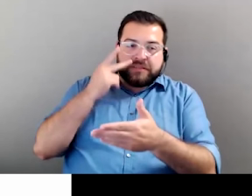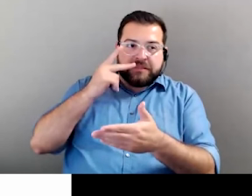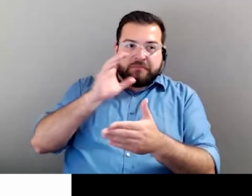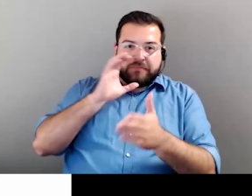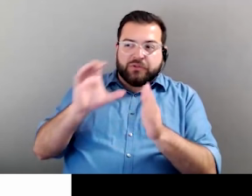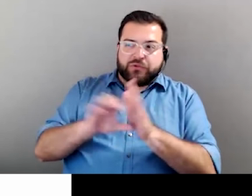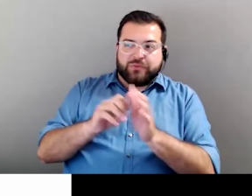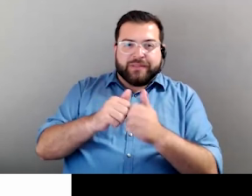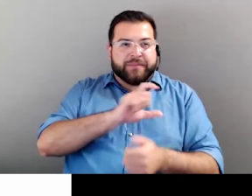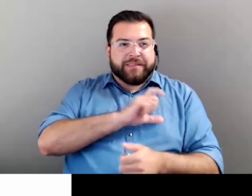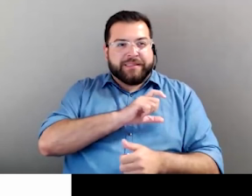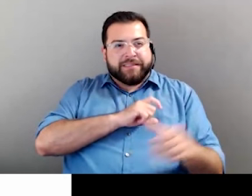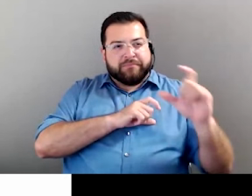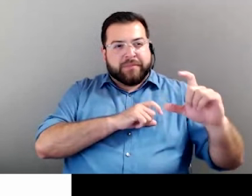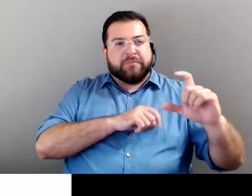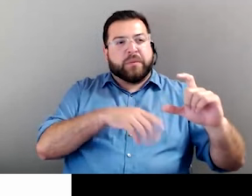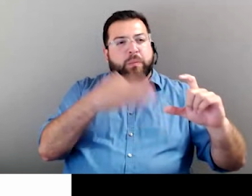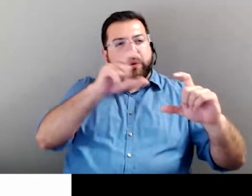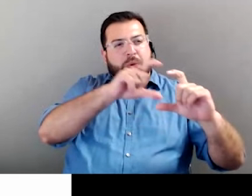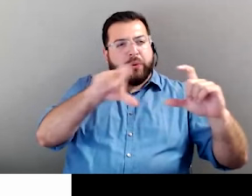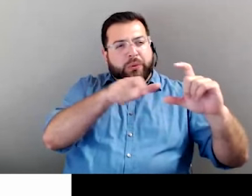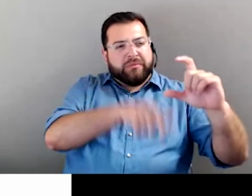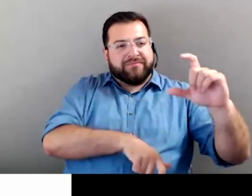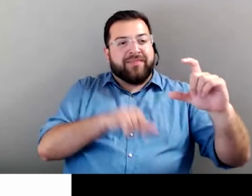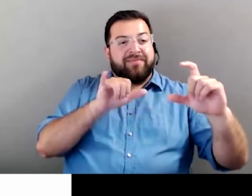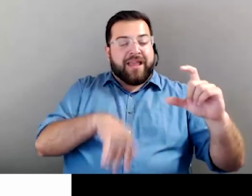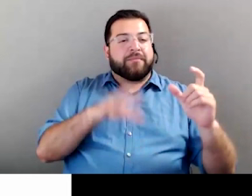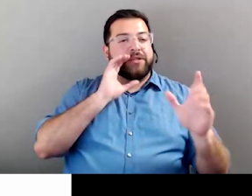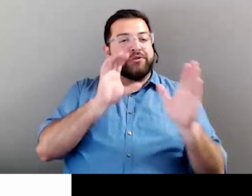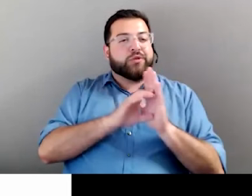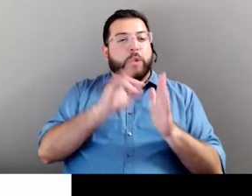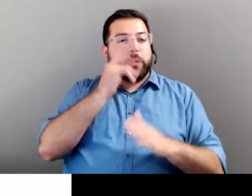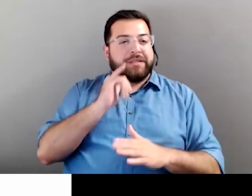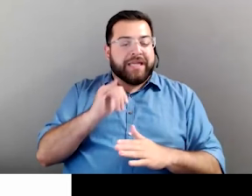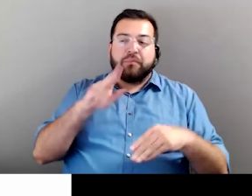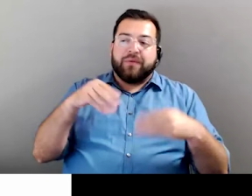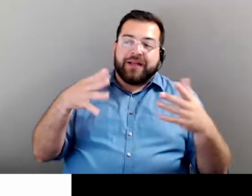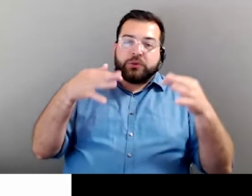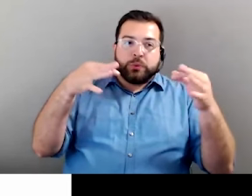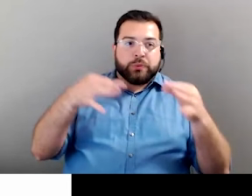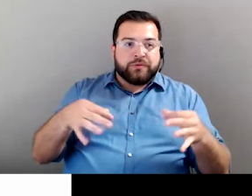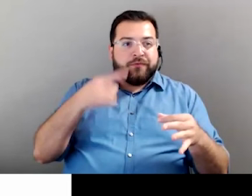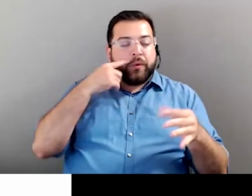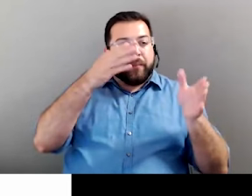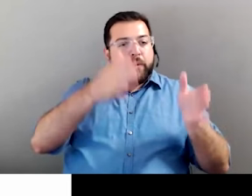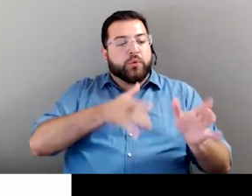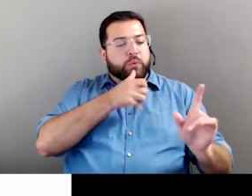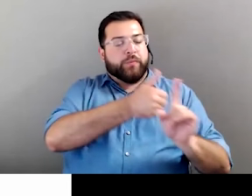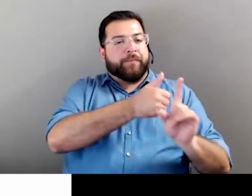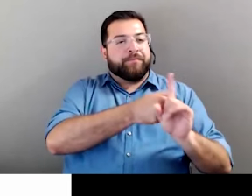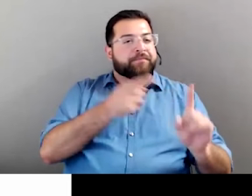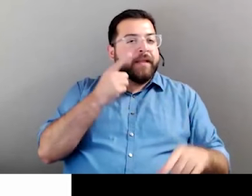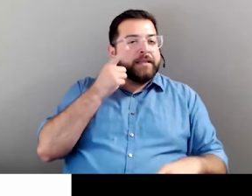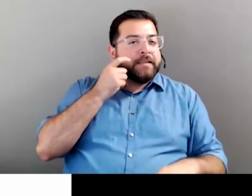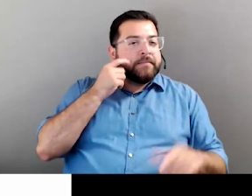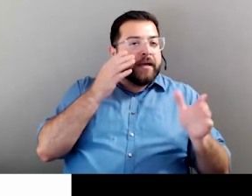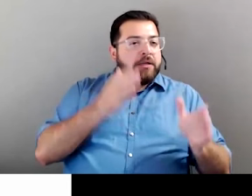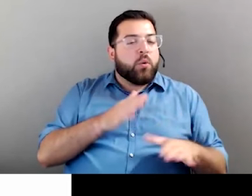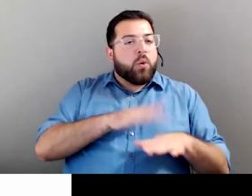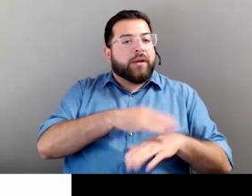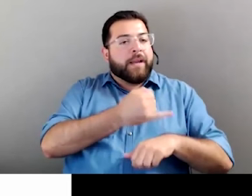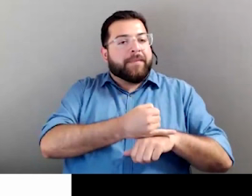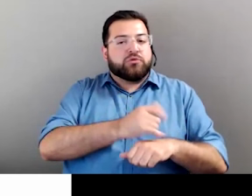our district sends out when there is a timely warning. So it usually gives out the description of the person who's a suspect on campus or who shouldn't be on campus pretty much,